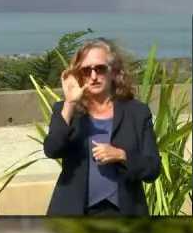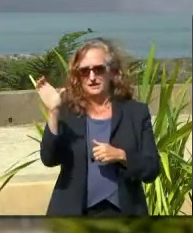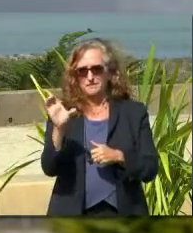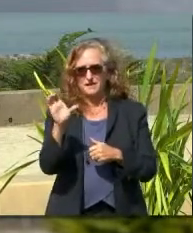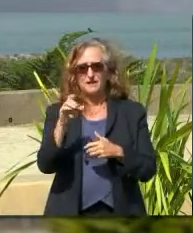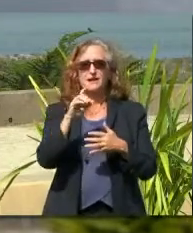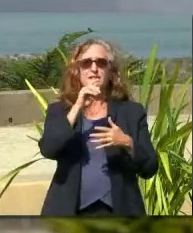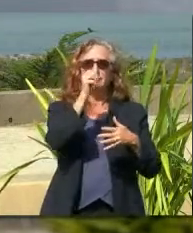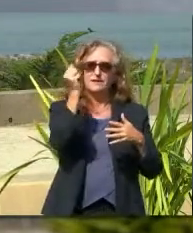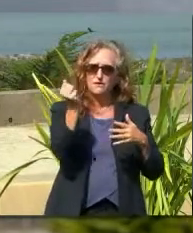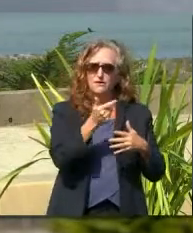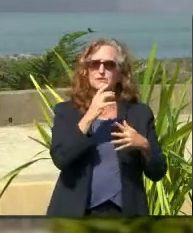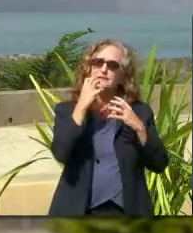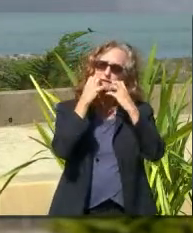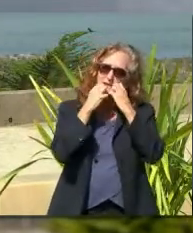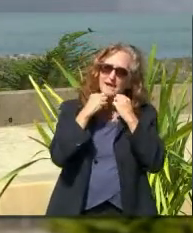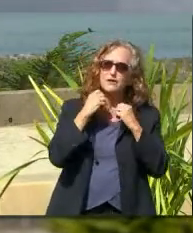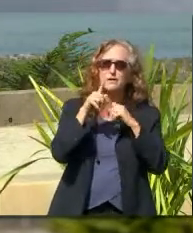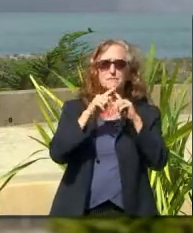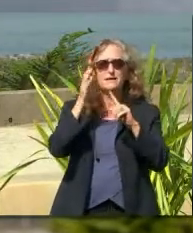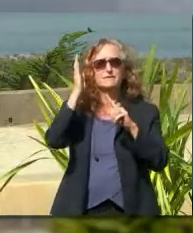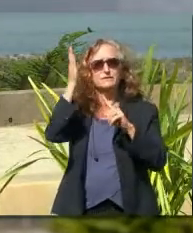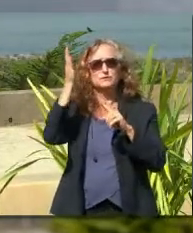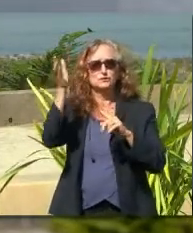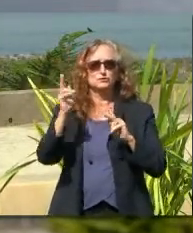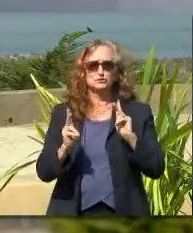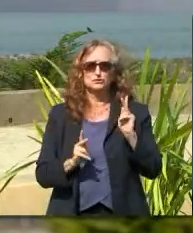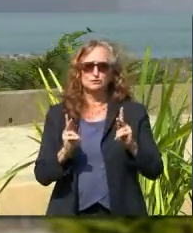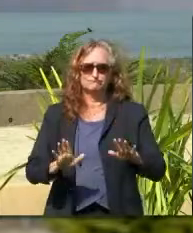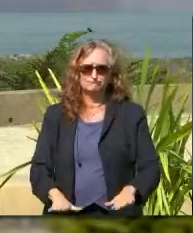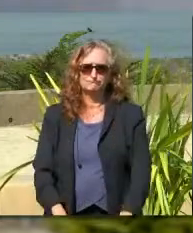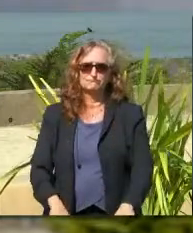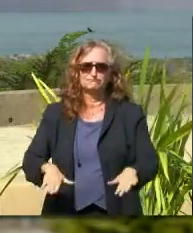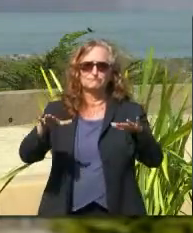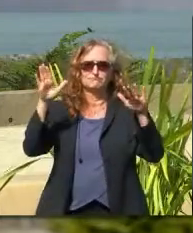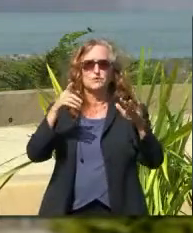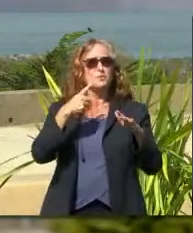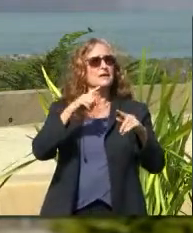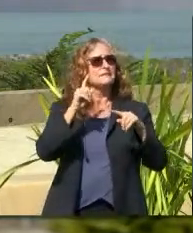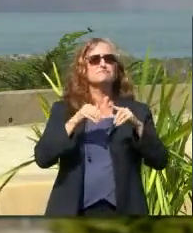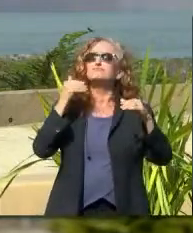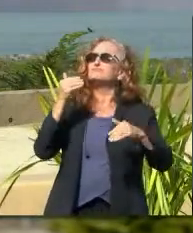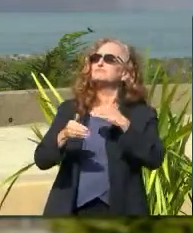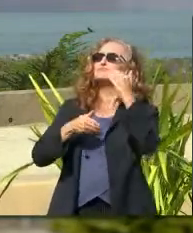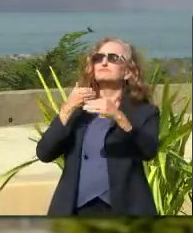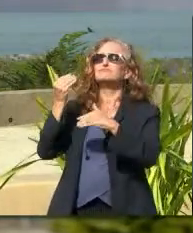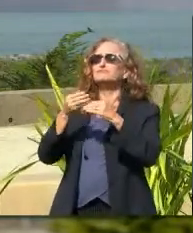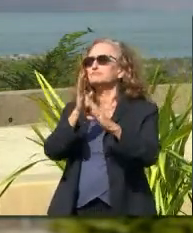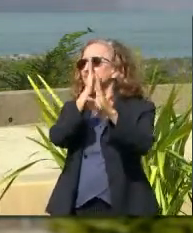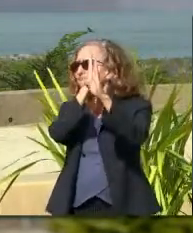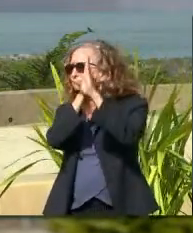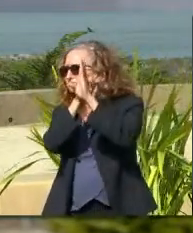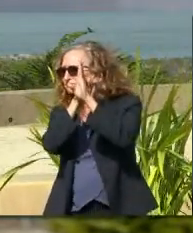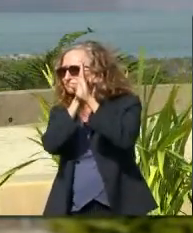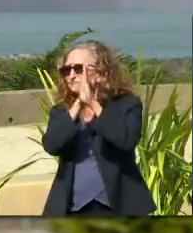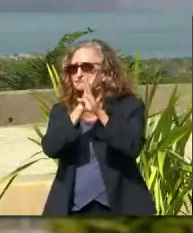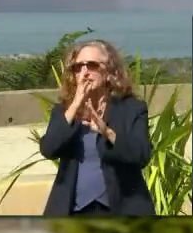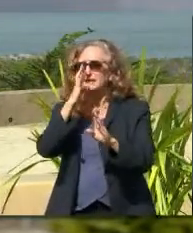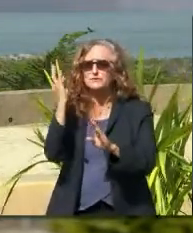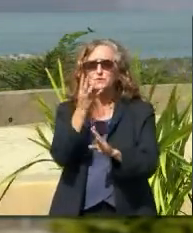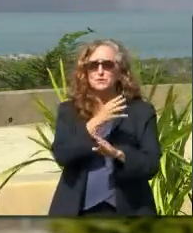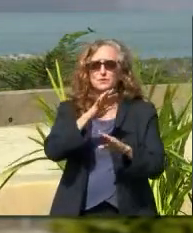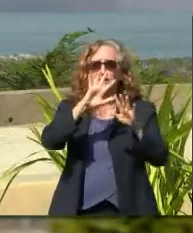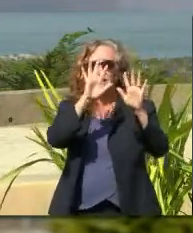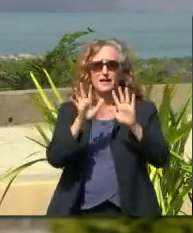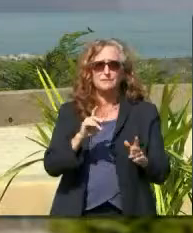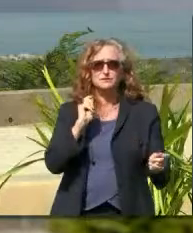to do for future generations. We can't just enjoy our lives and go about our business and leave this